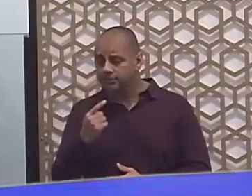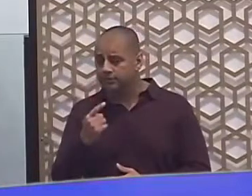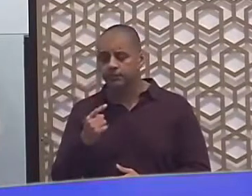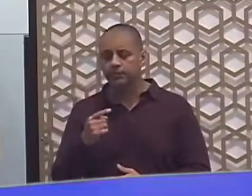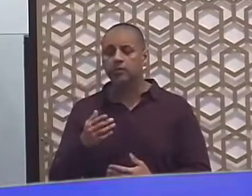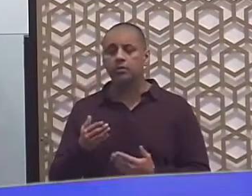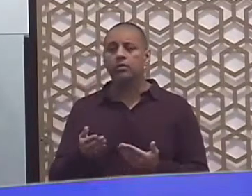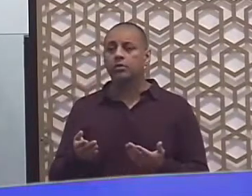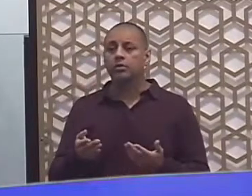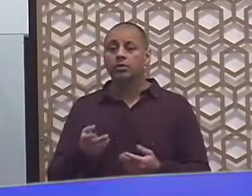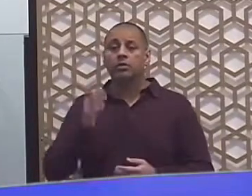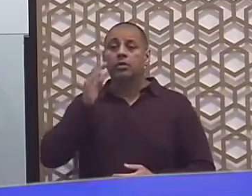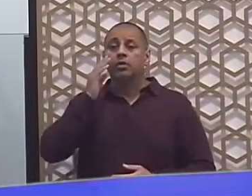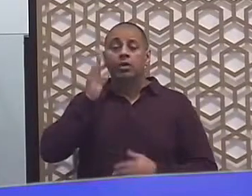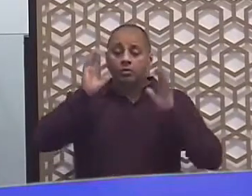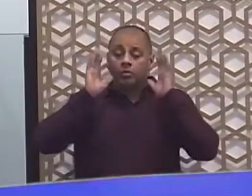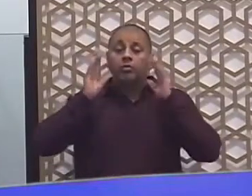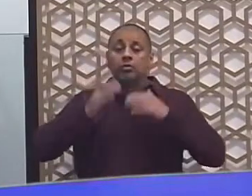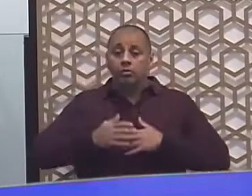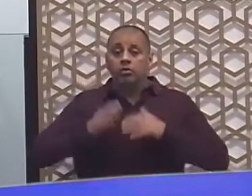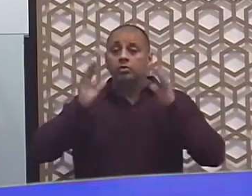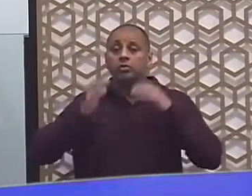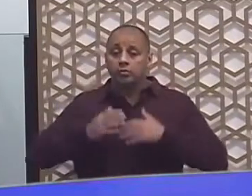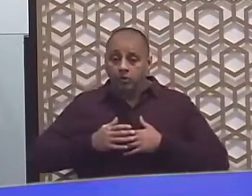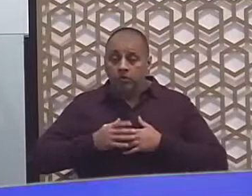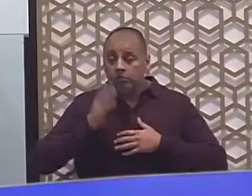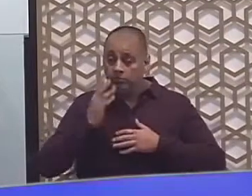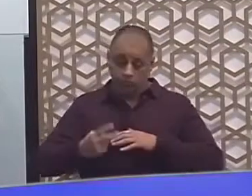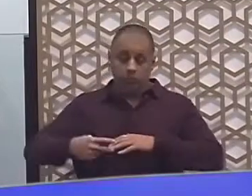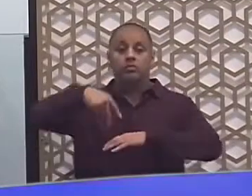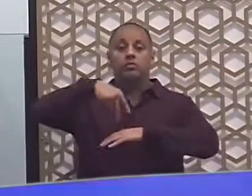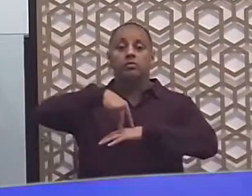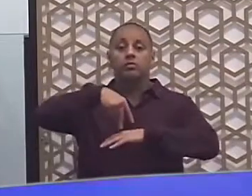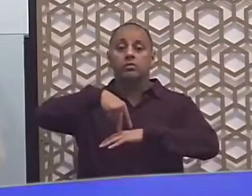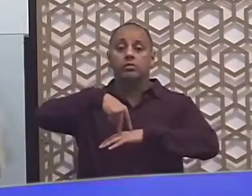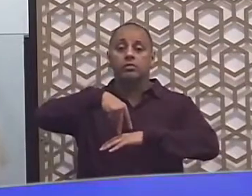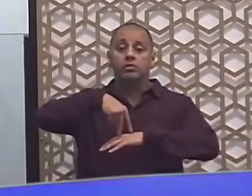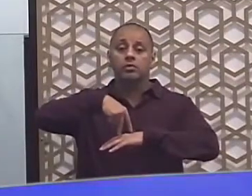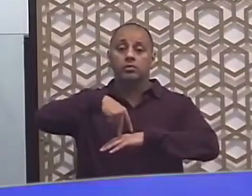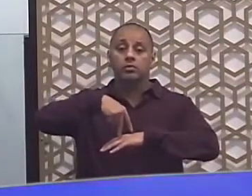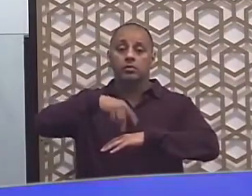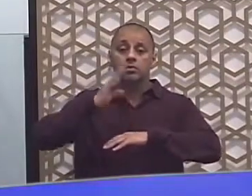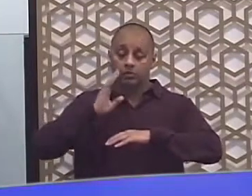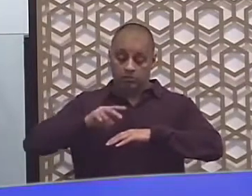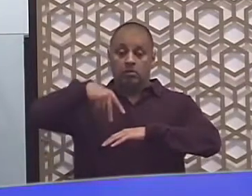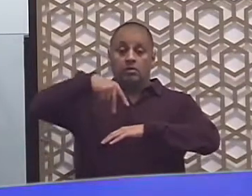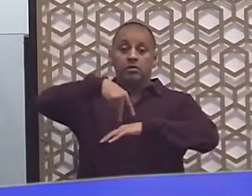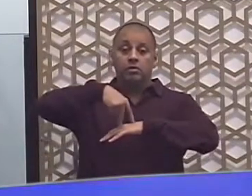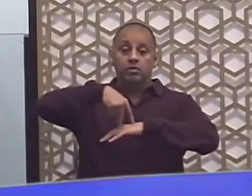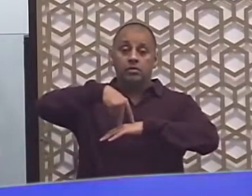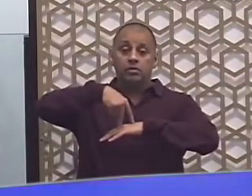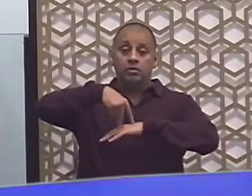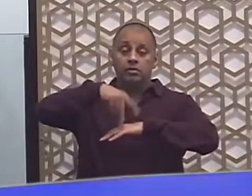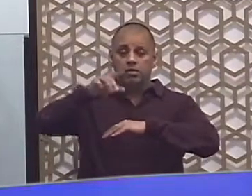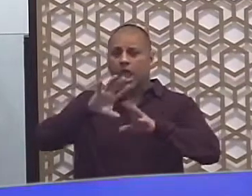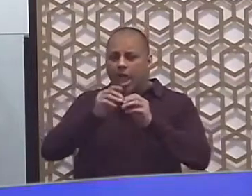when the worshipper of Allah subhanahu wa ta'ala stands up to pray, his sins collectively are brought and placed on top of his